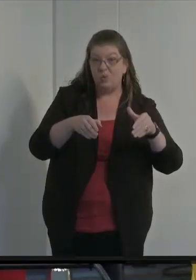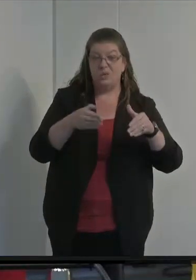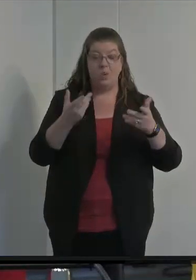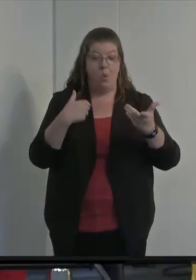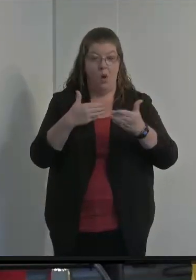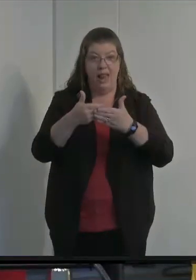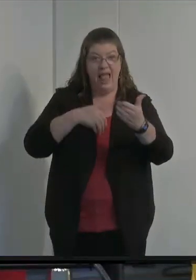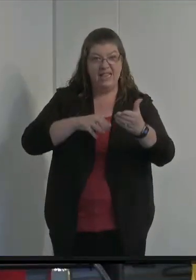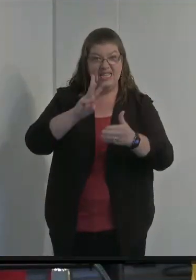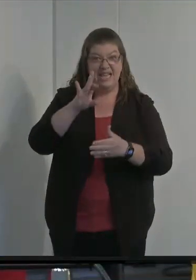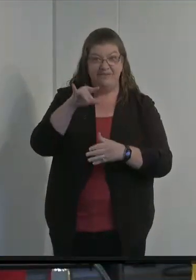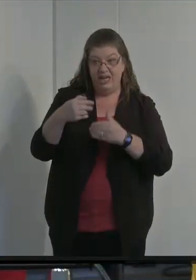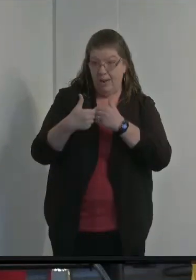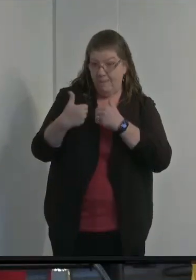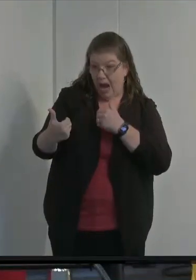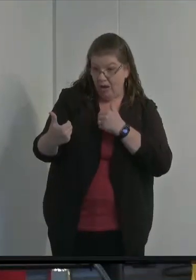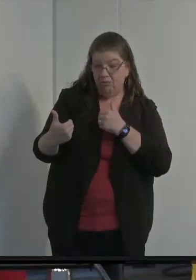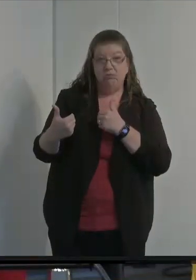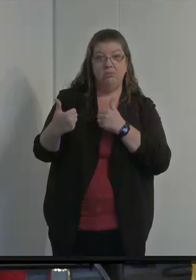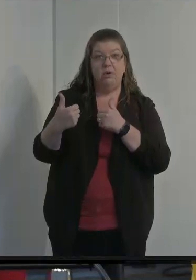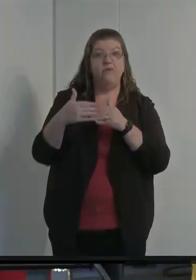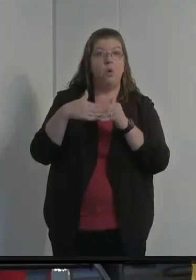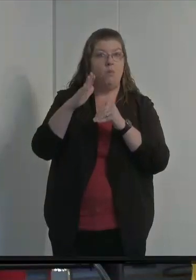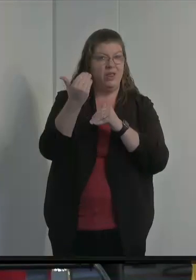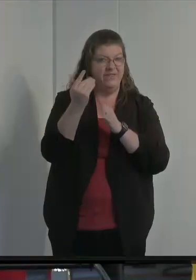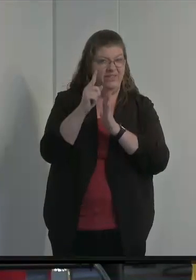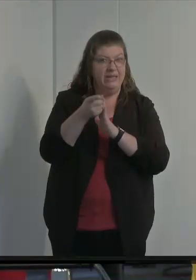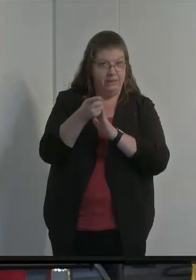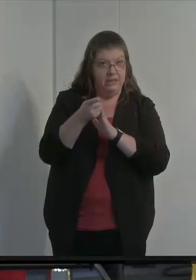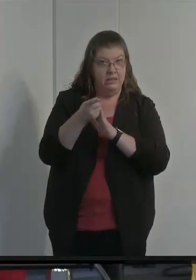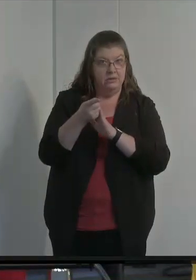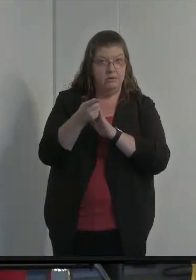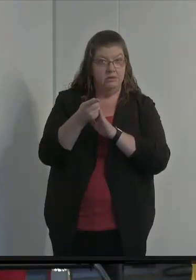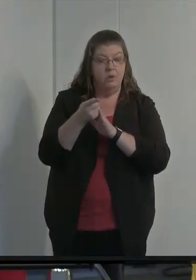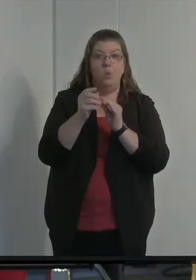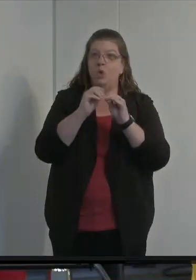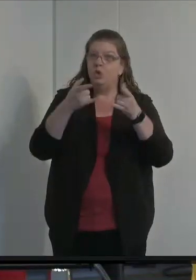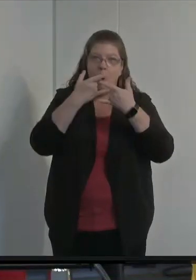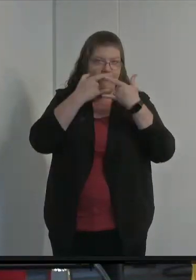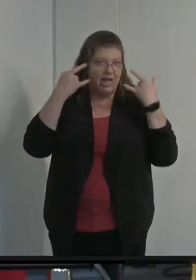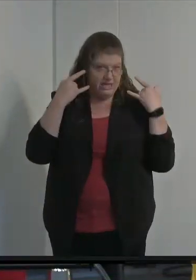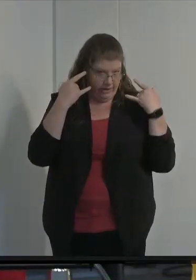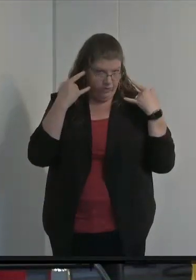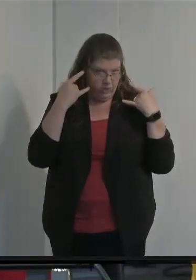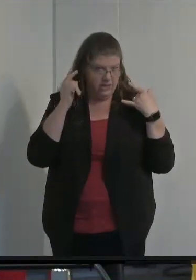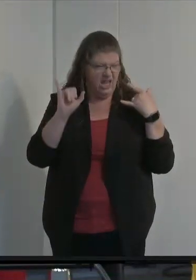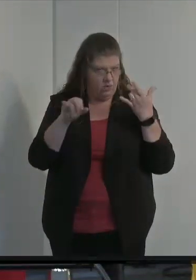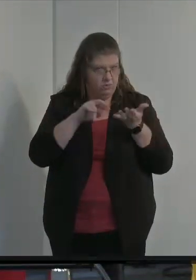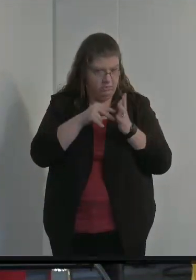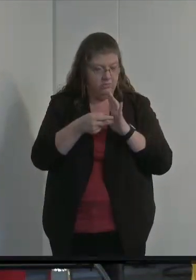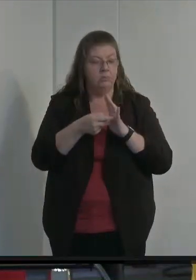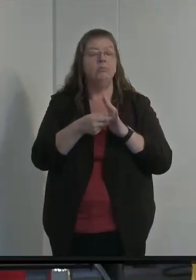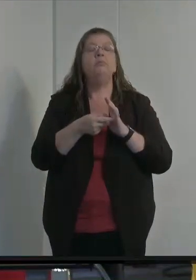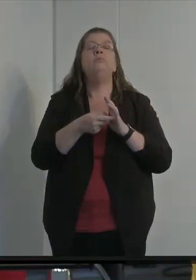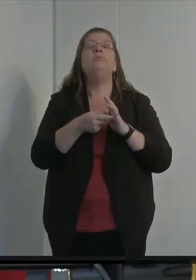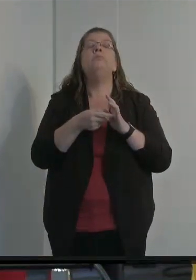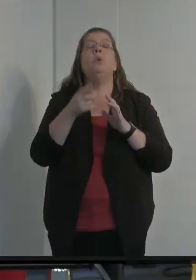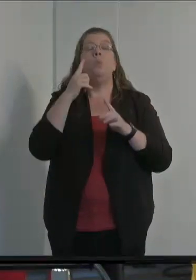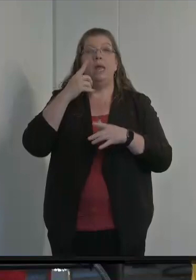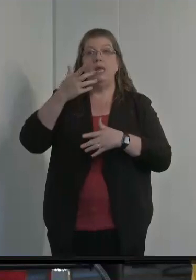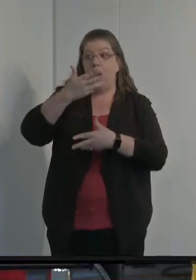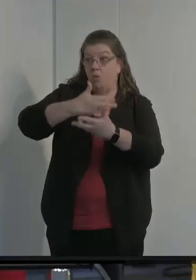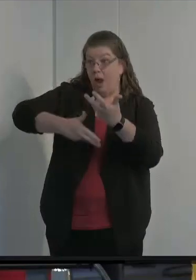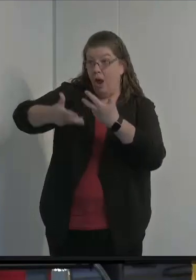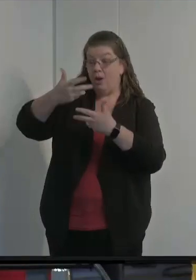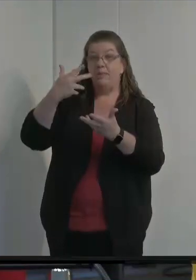less than 6 feet apart for more than 15 minutes without face coverings, when around